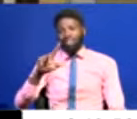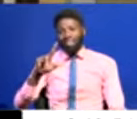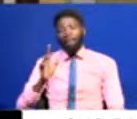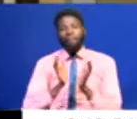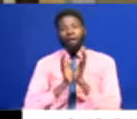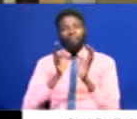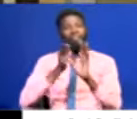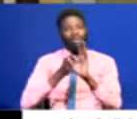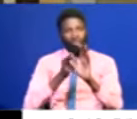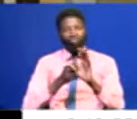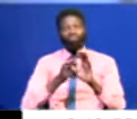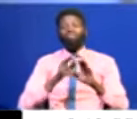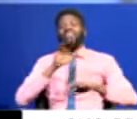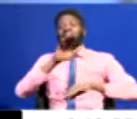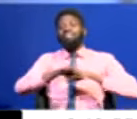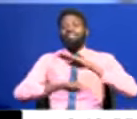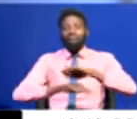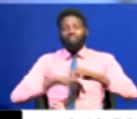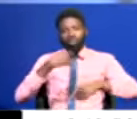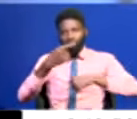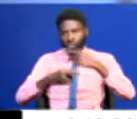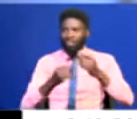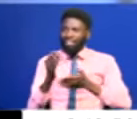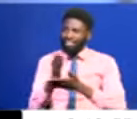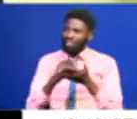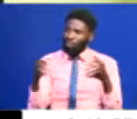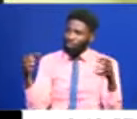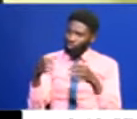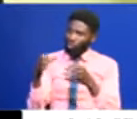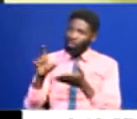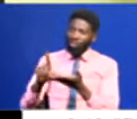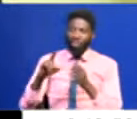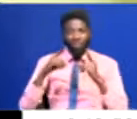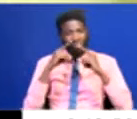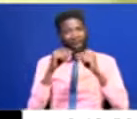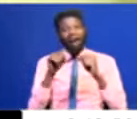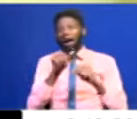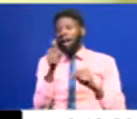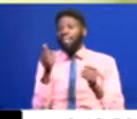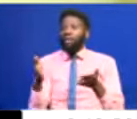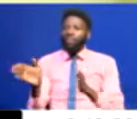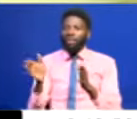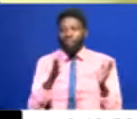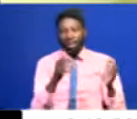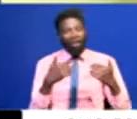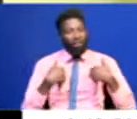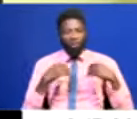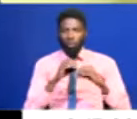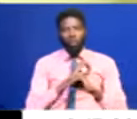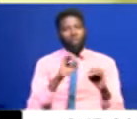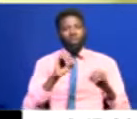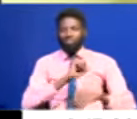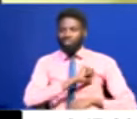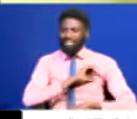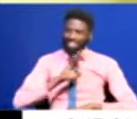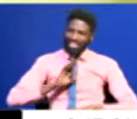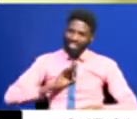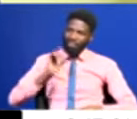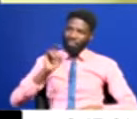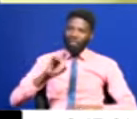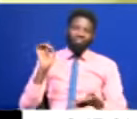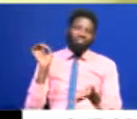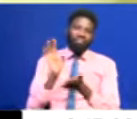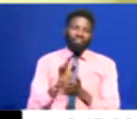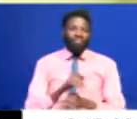they'll have no option but to fire their employees if the bill is passed. Its implication is it calls for a lot of